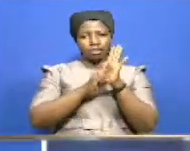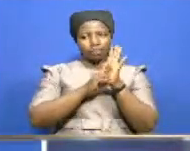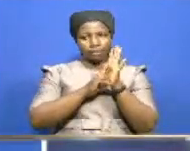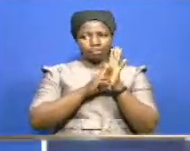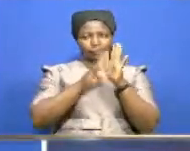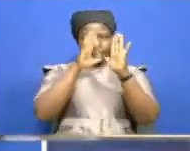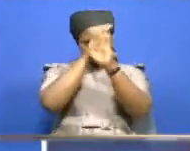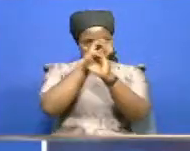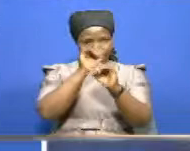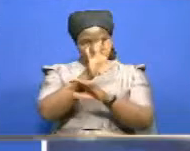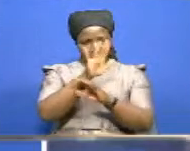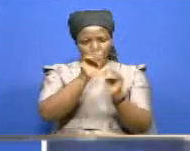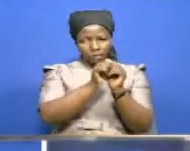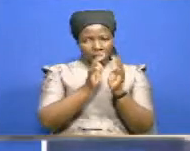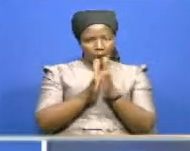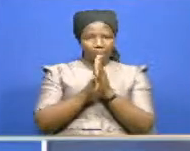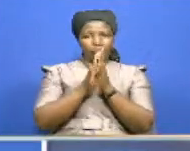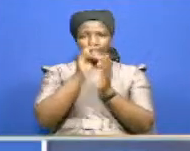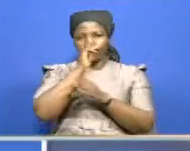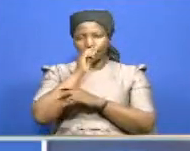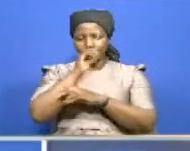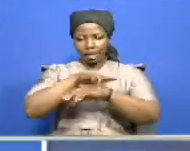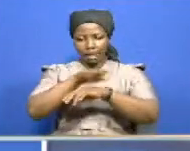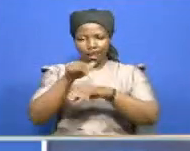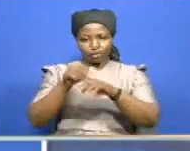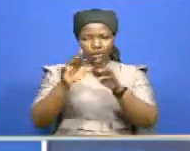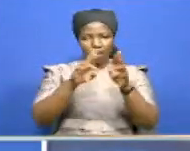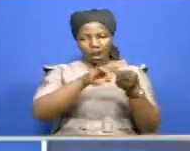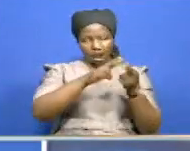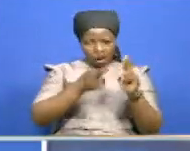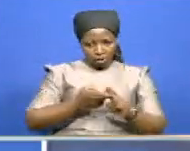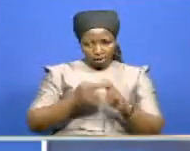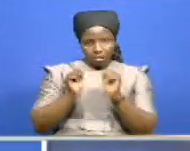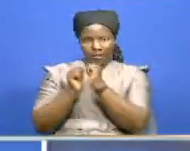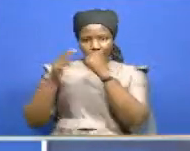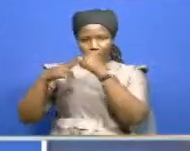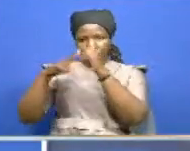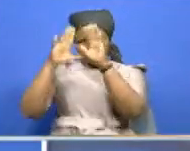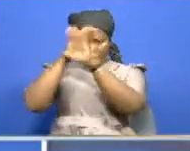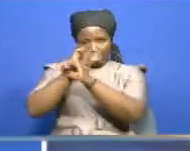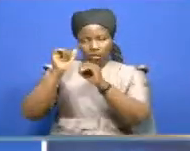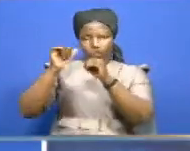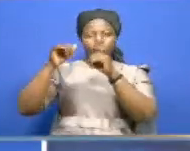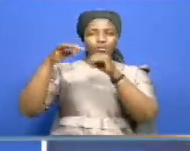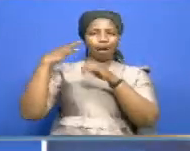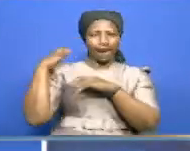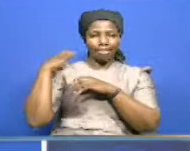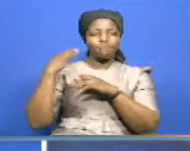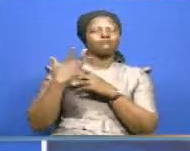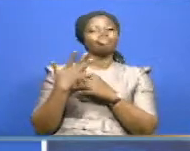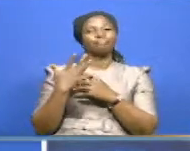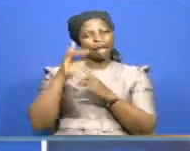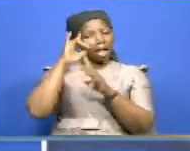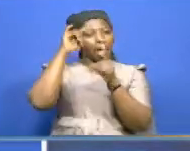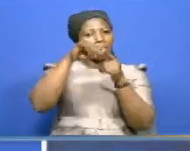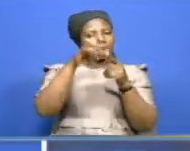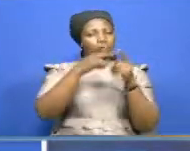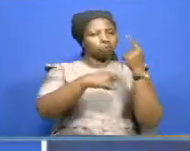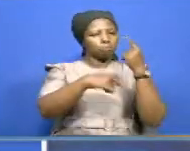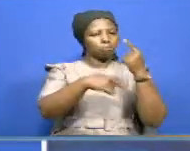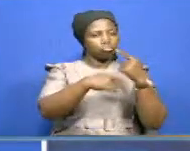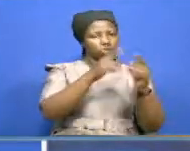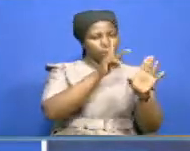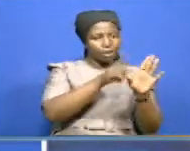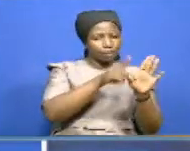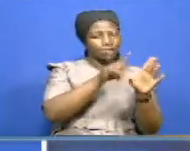as Tanzania's national election. 17 presidential candidates are seeking election in Zanzibar, which is a group of islands